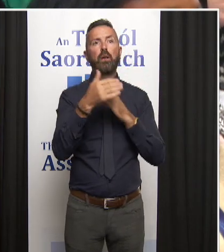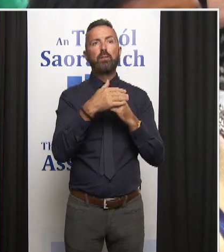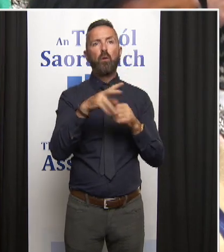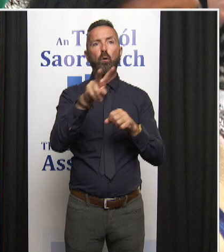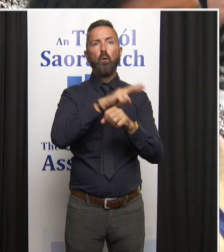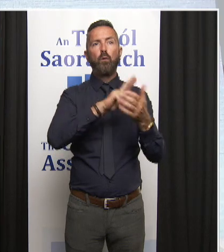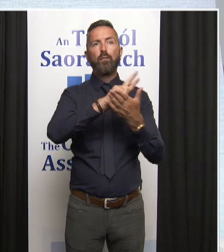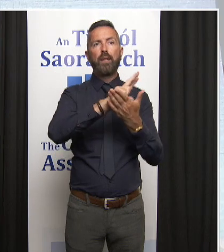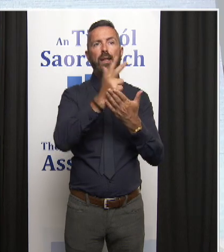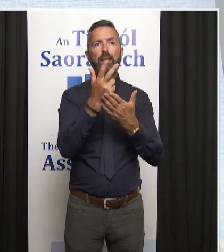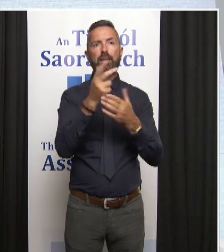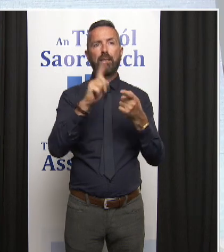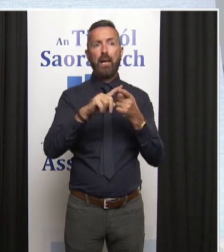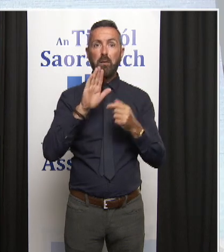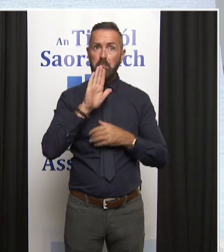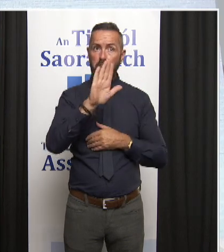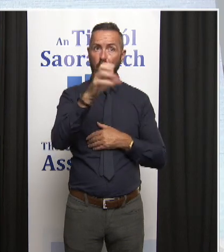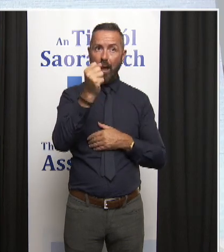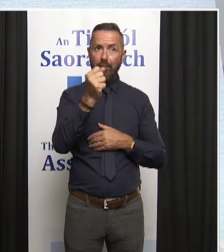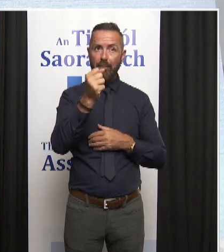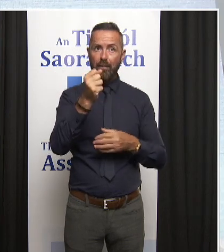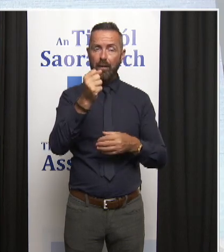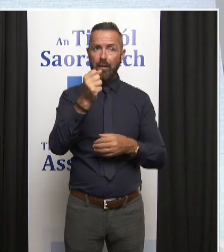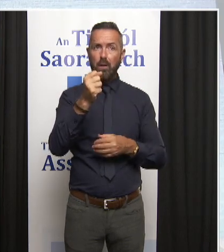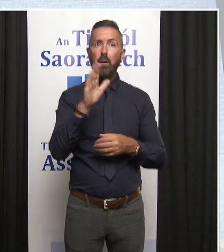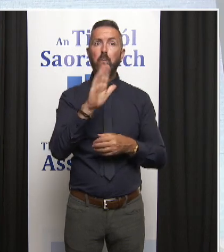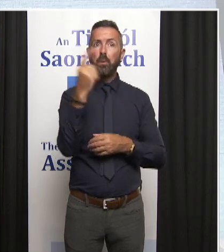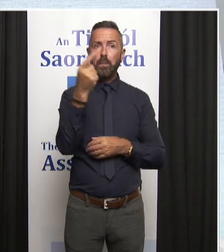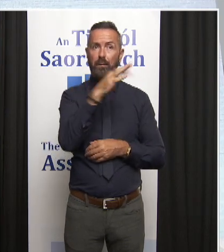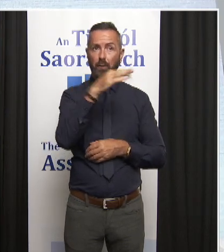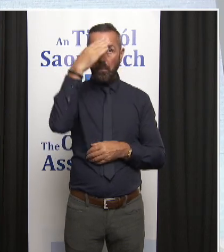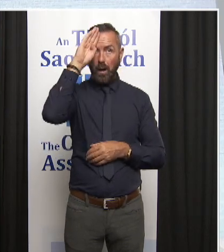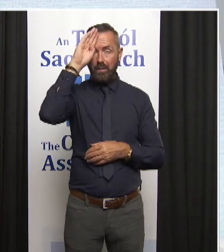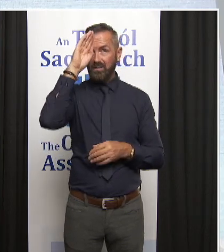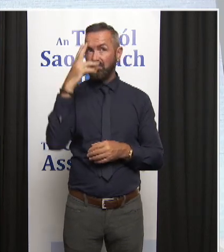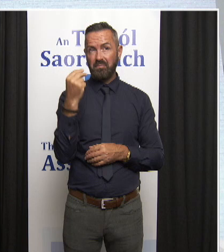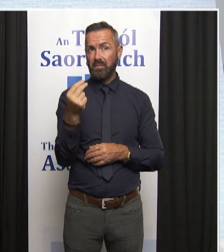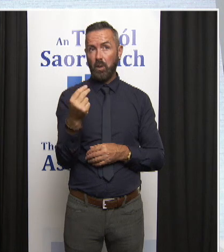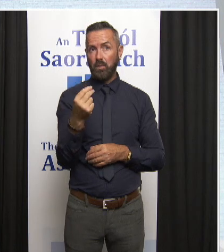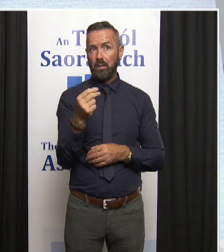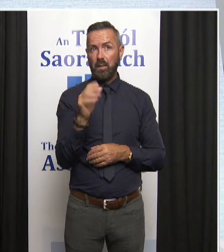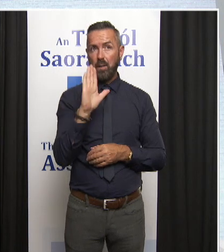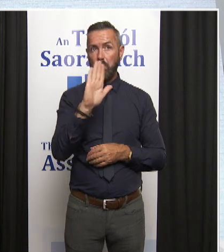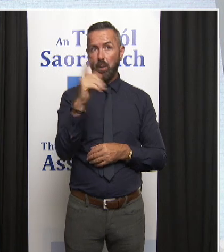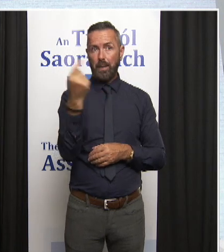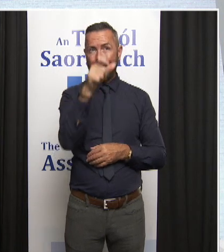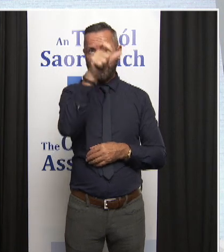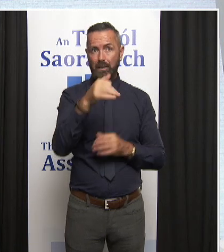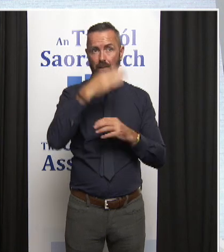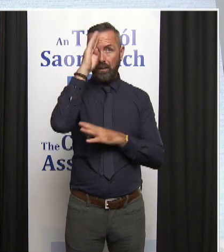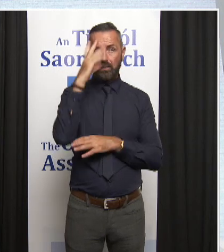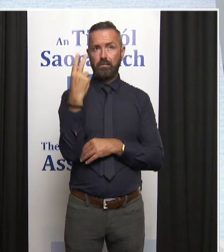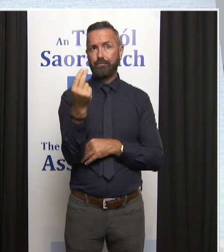over 18 and not necessarily a citizen of Ireland. It was noted, however, that we